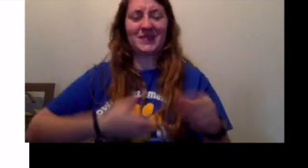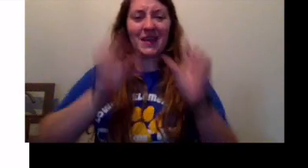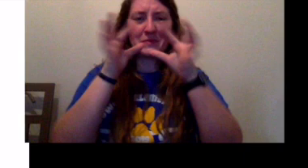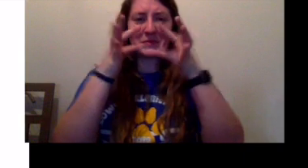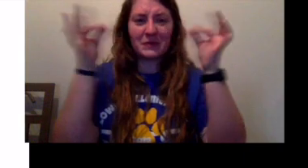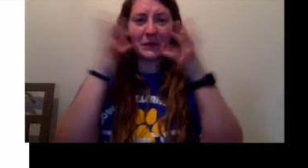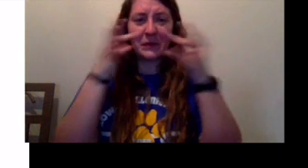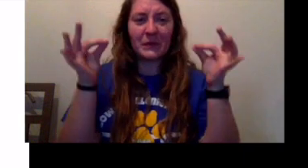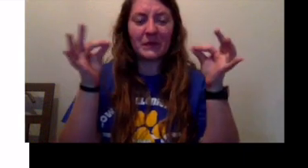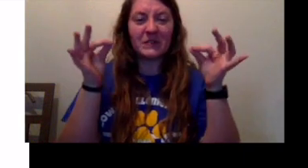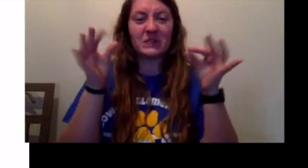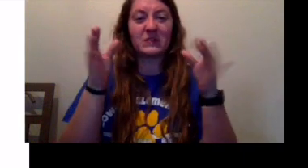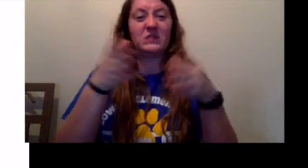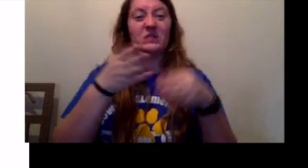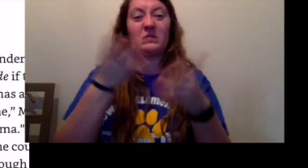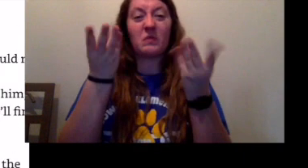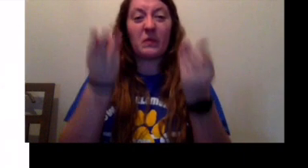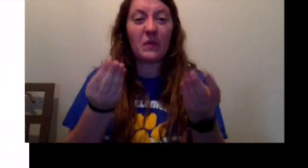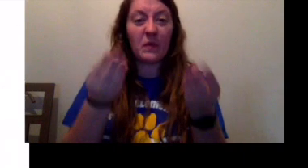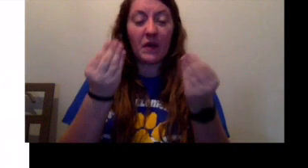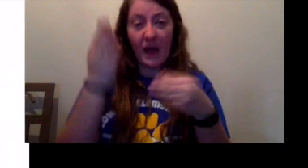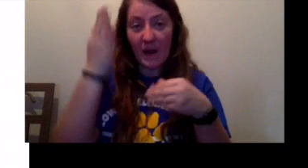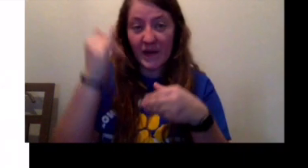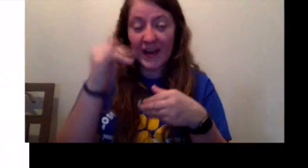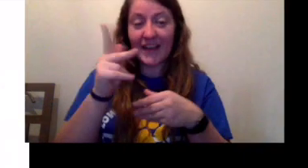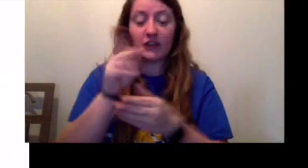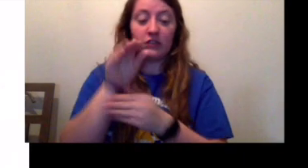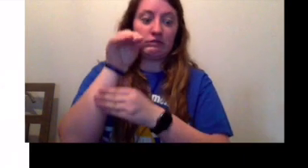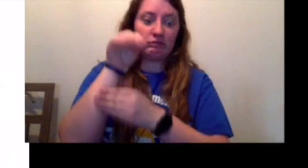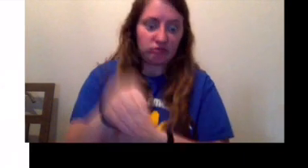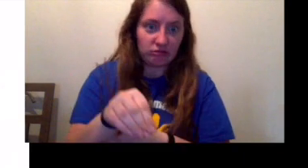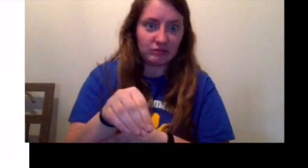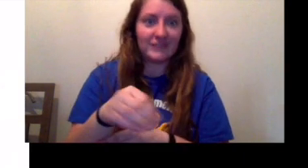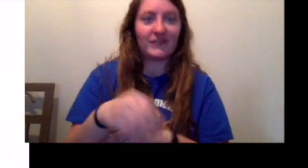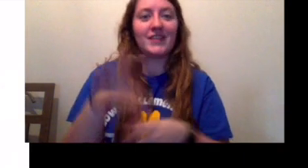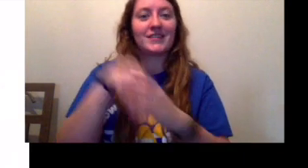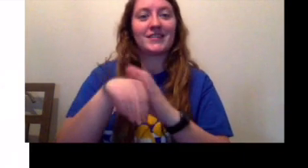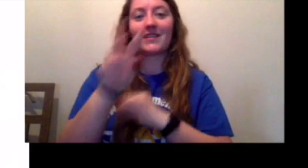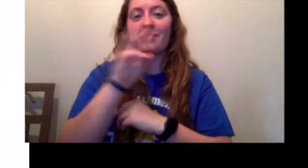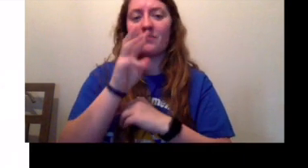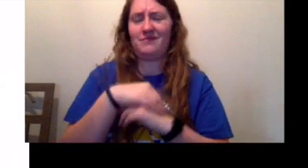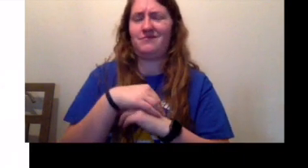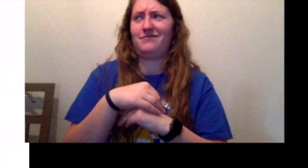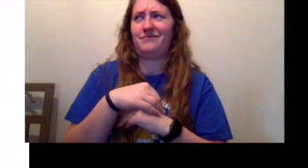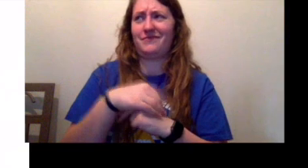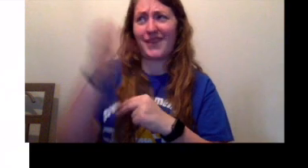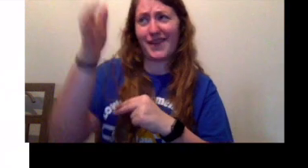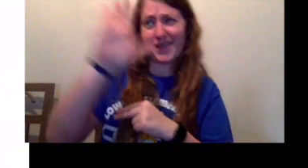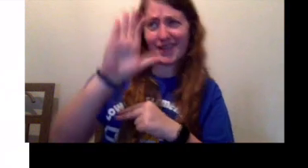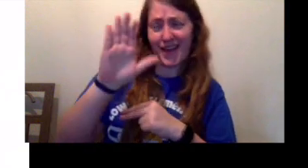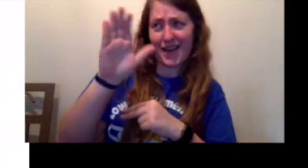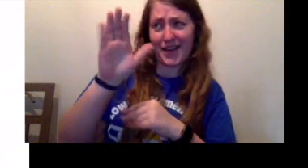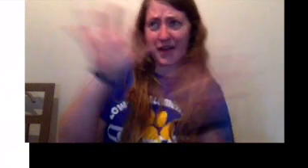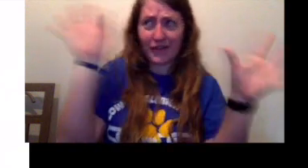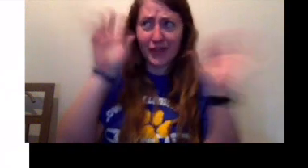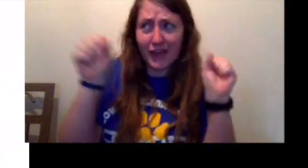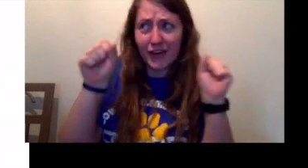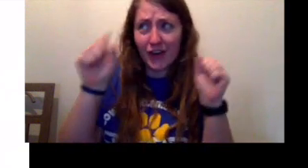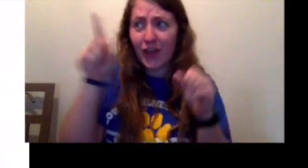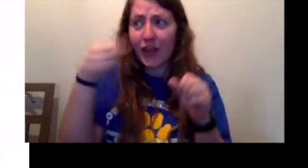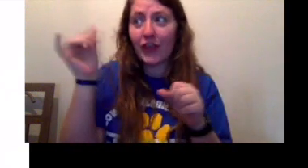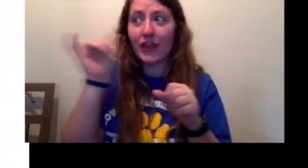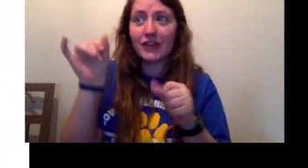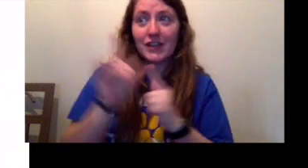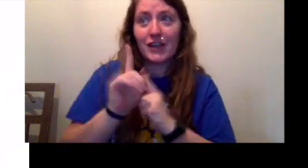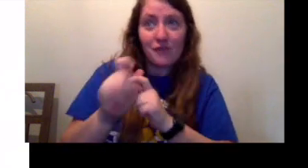trying to dip his face into the water. "God of thunder?" Anne Marie said. "He looks as if he would run and